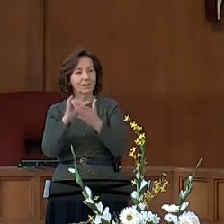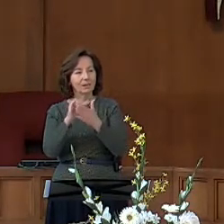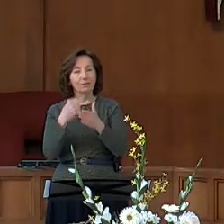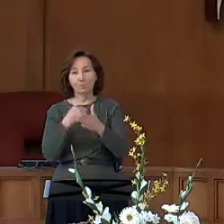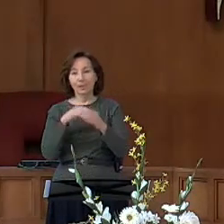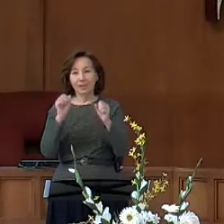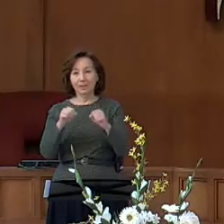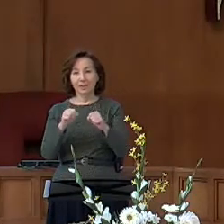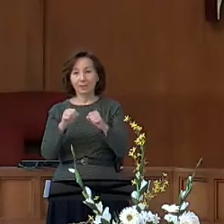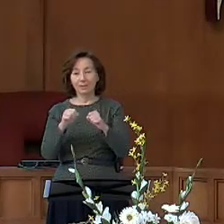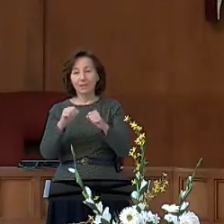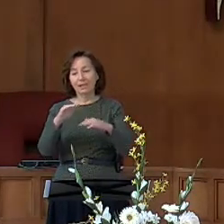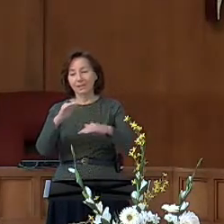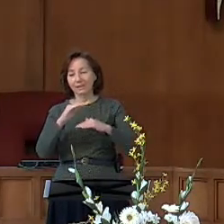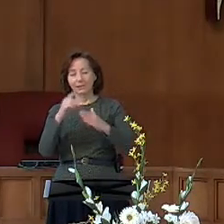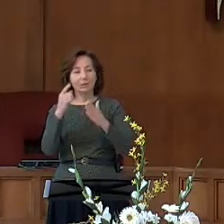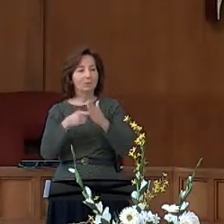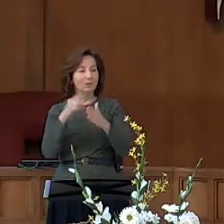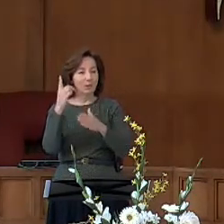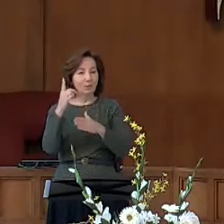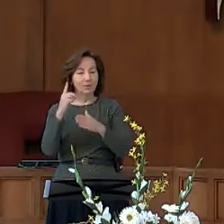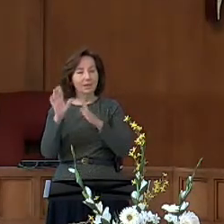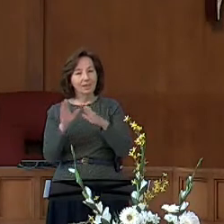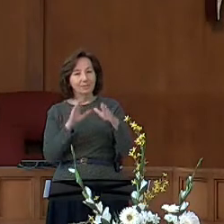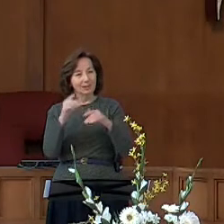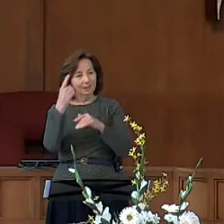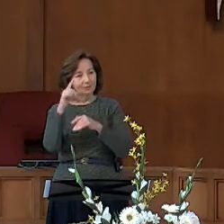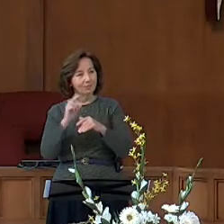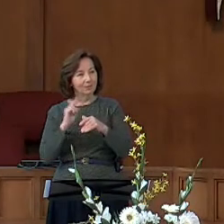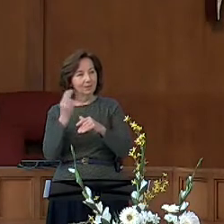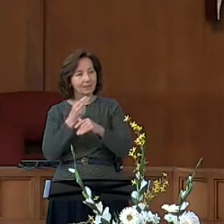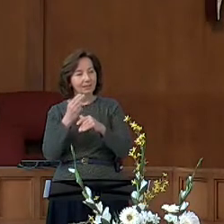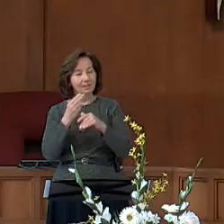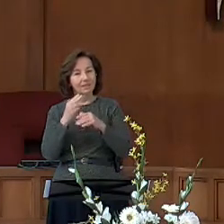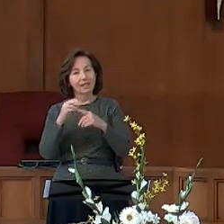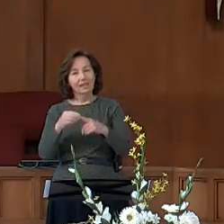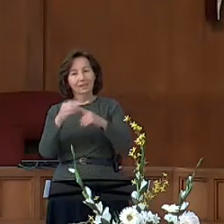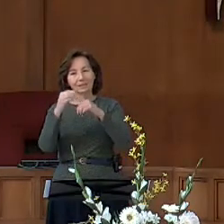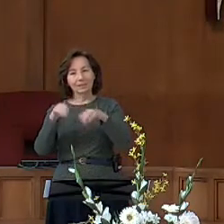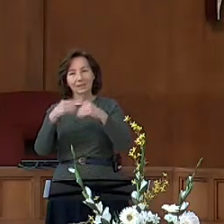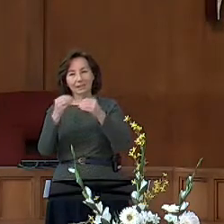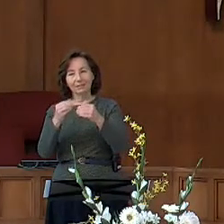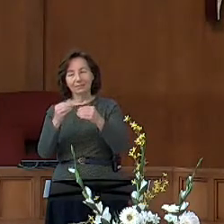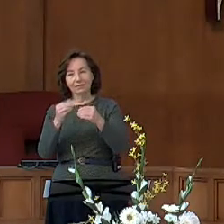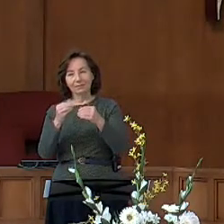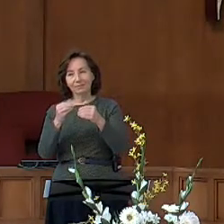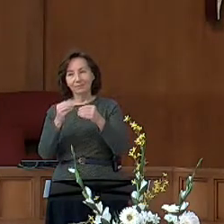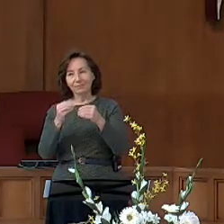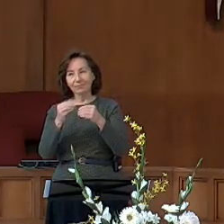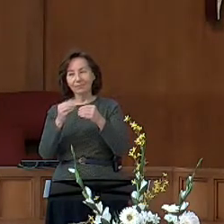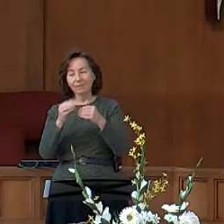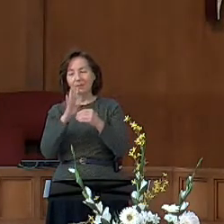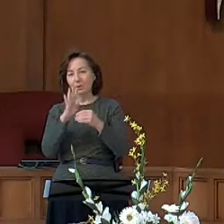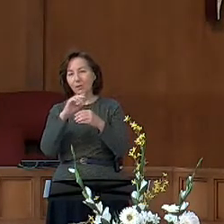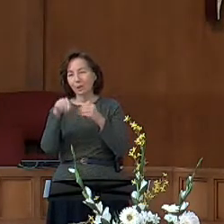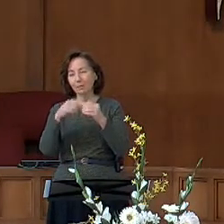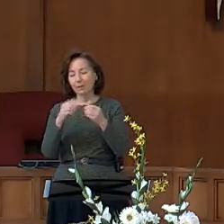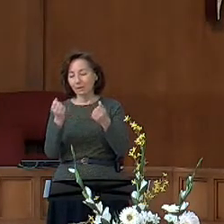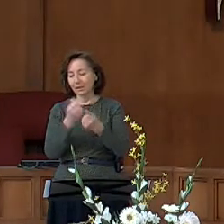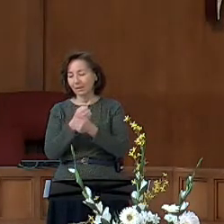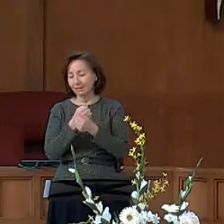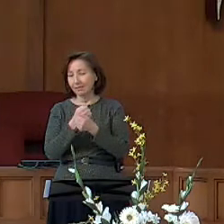will satisfy what you have done for us except to give our life. And therefore, Father, as we talk about love during this